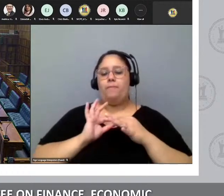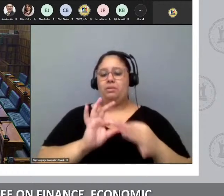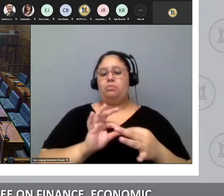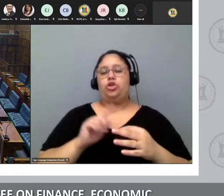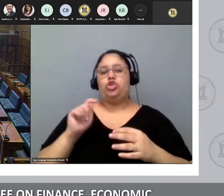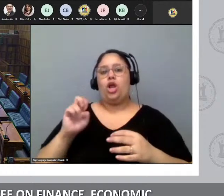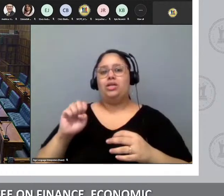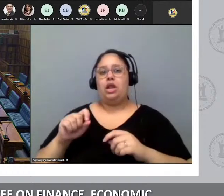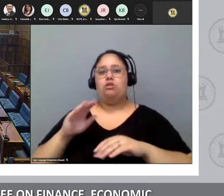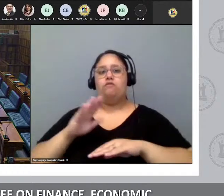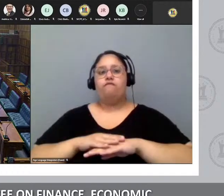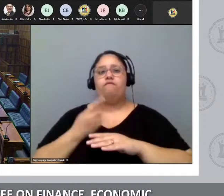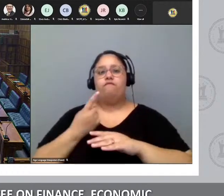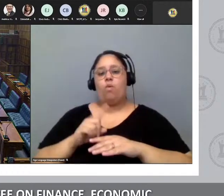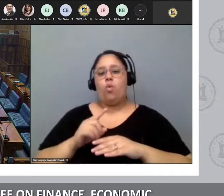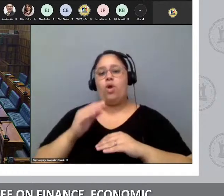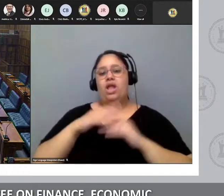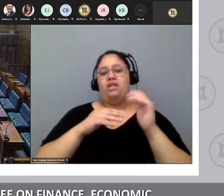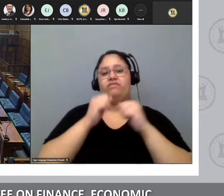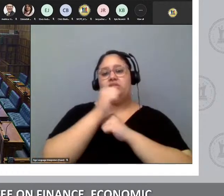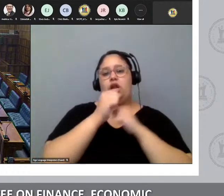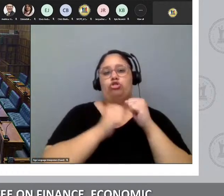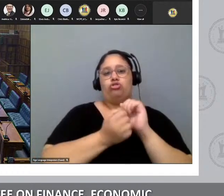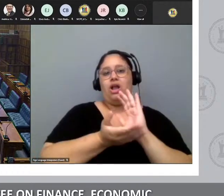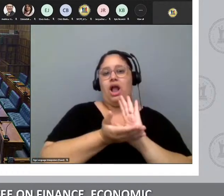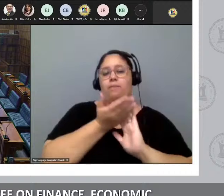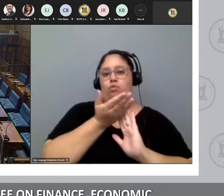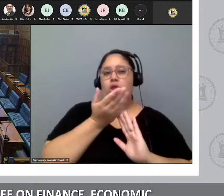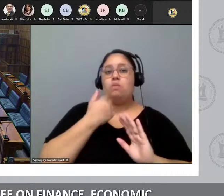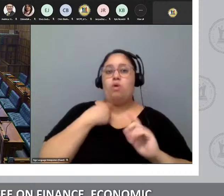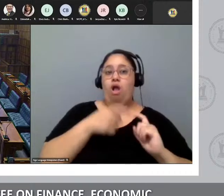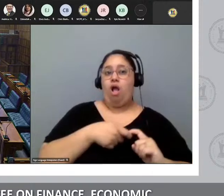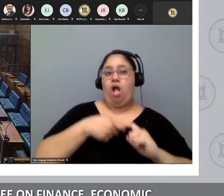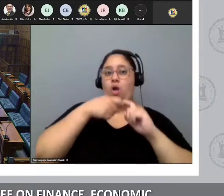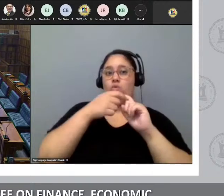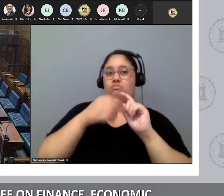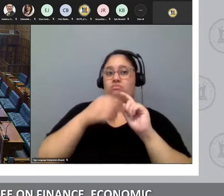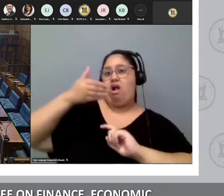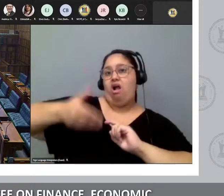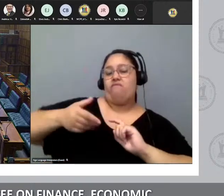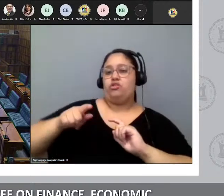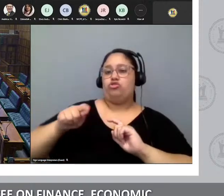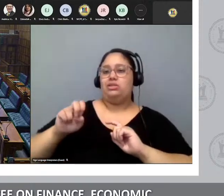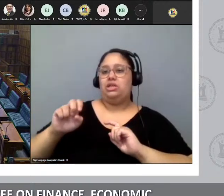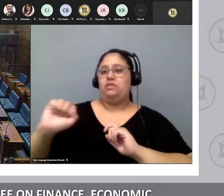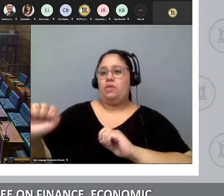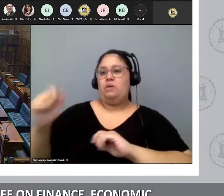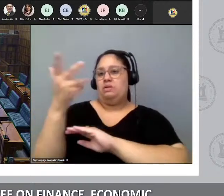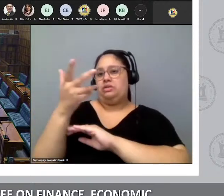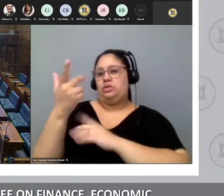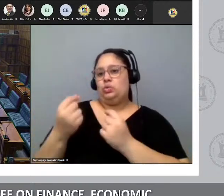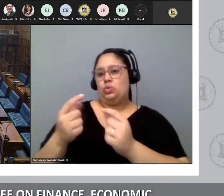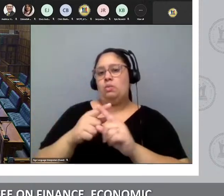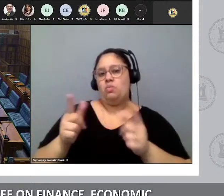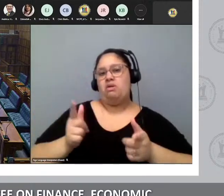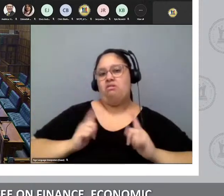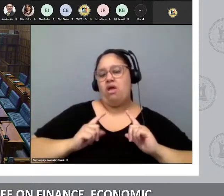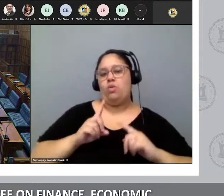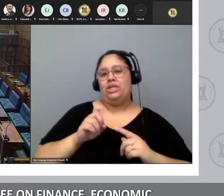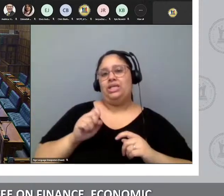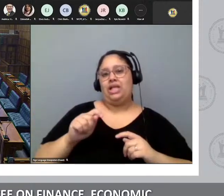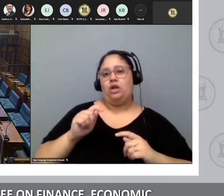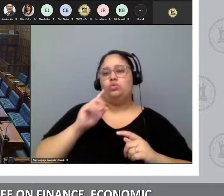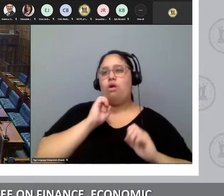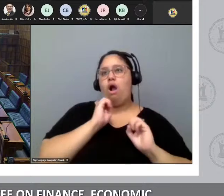infrastructure upgrades if you don't mind we'll hold that until after transnet um does their presentation but we'll allow da to come in on the